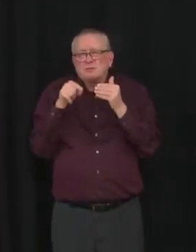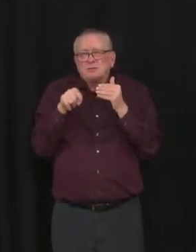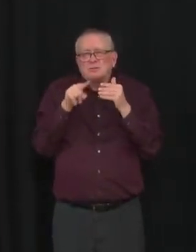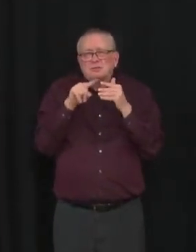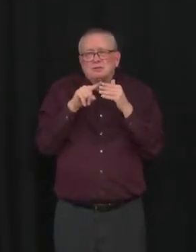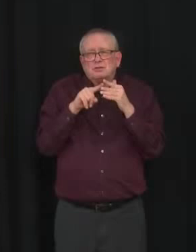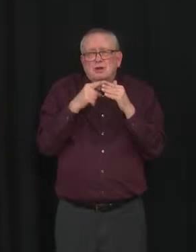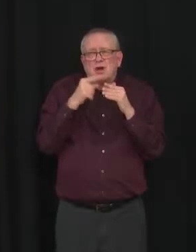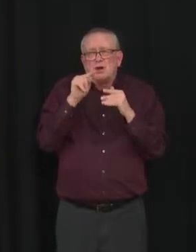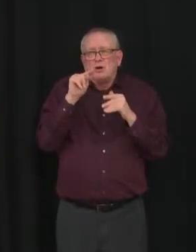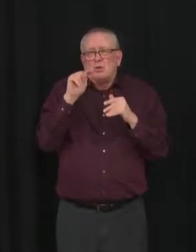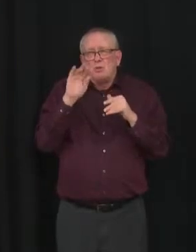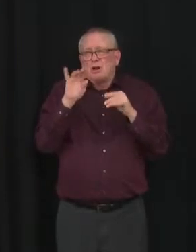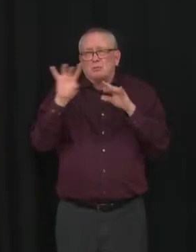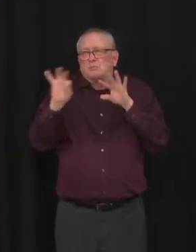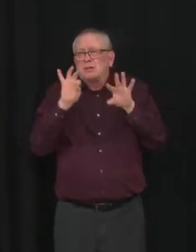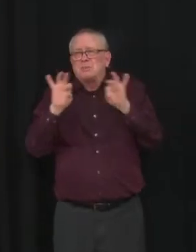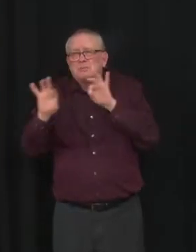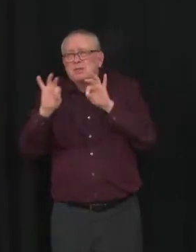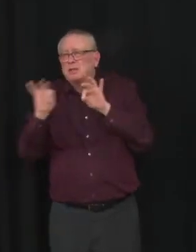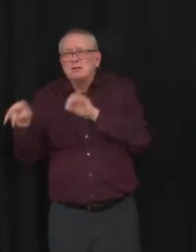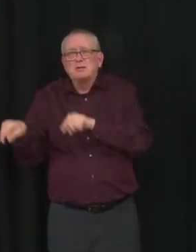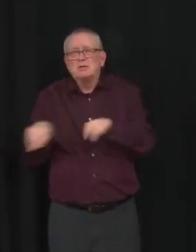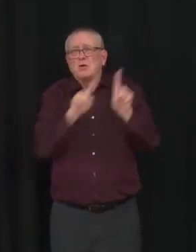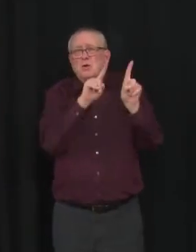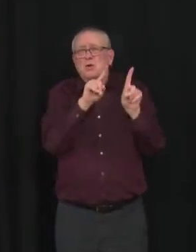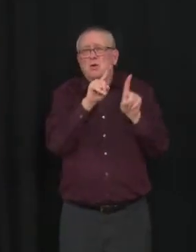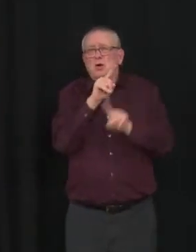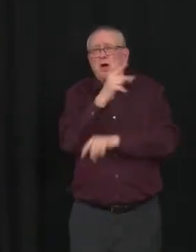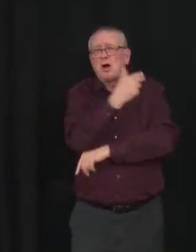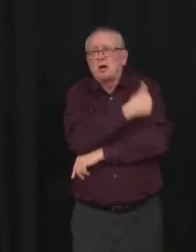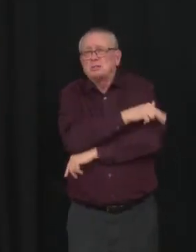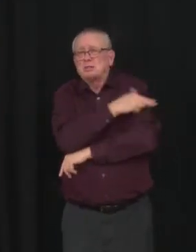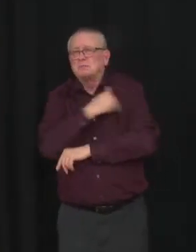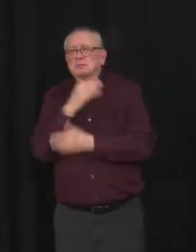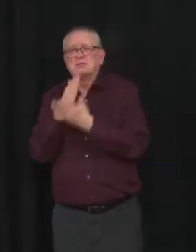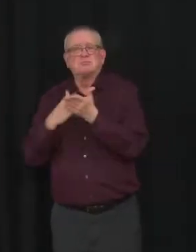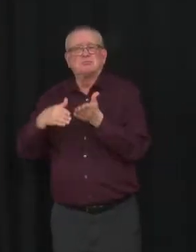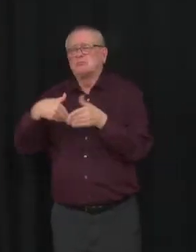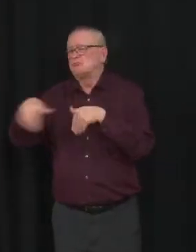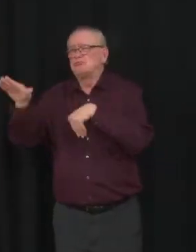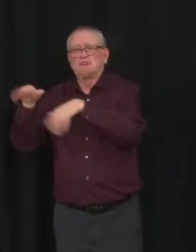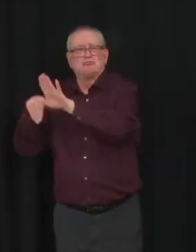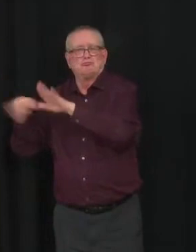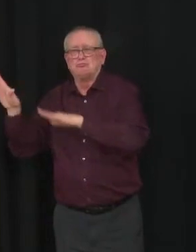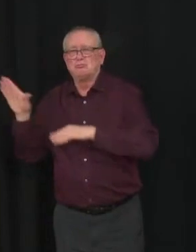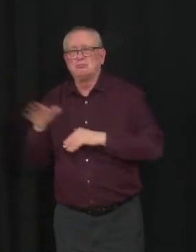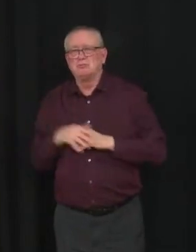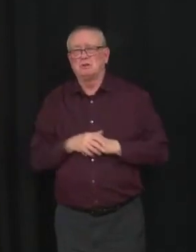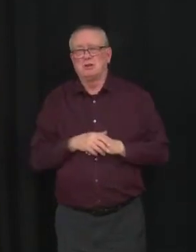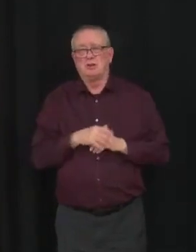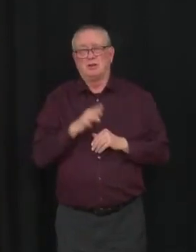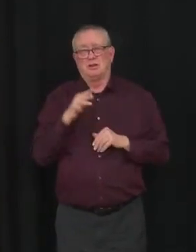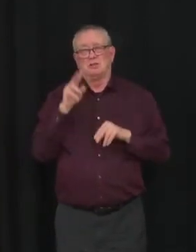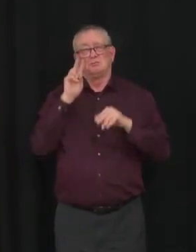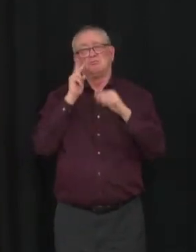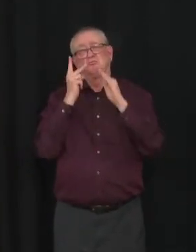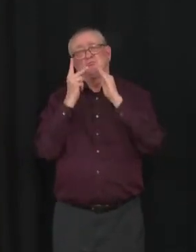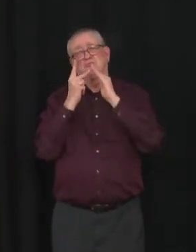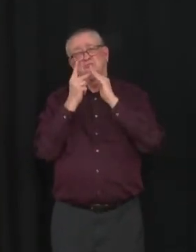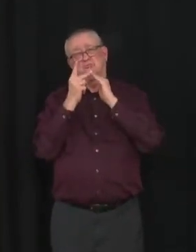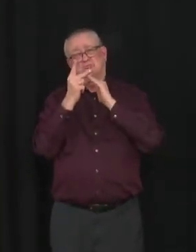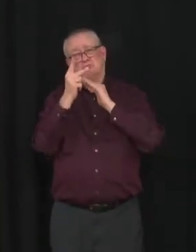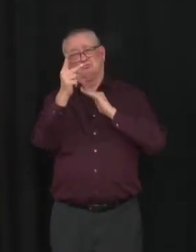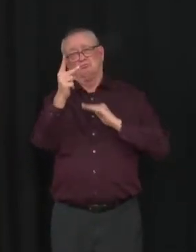going to see record for infections far and above what we've seen before, and if this thing isn't more mild, in a dramatic